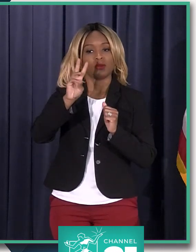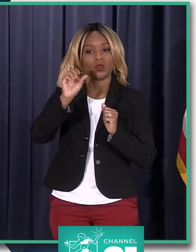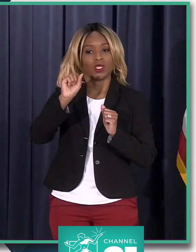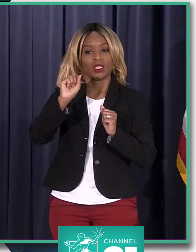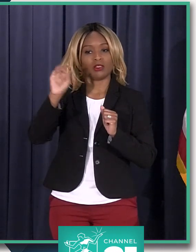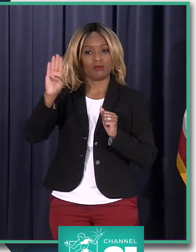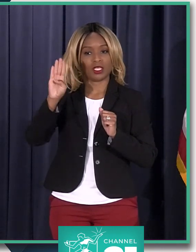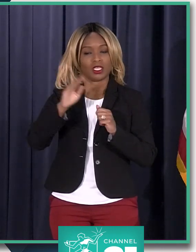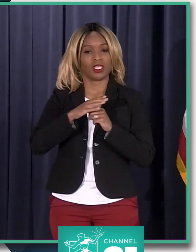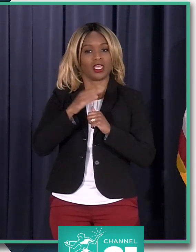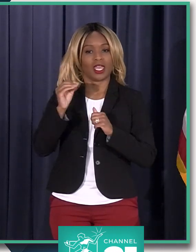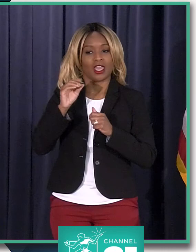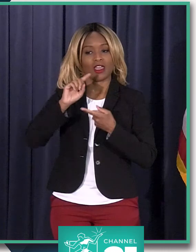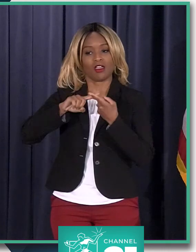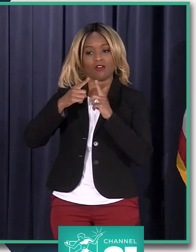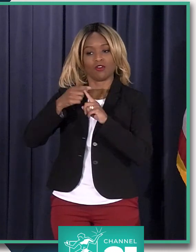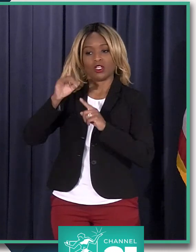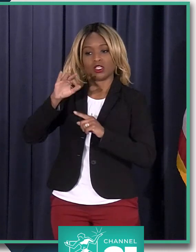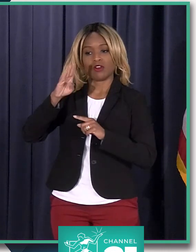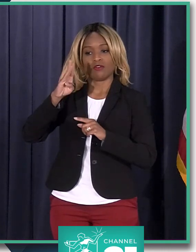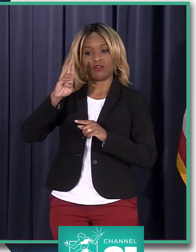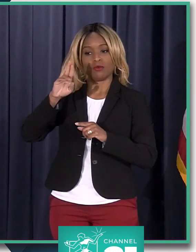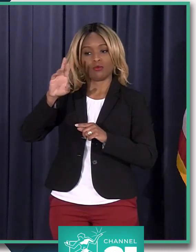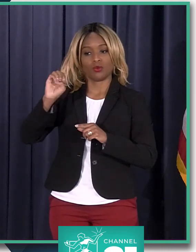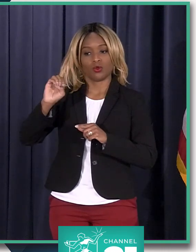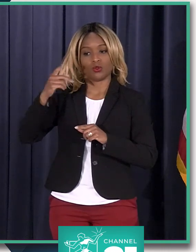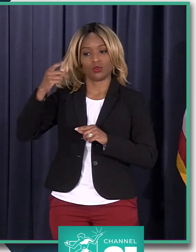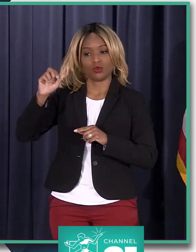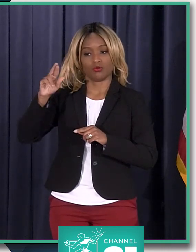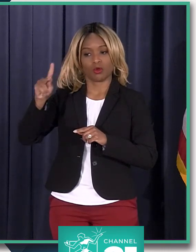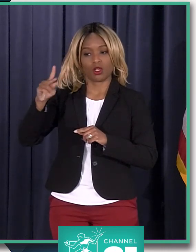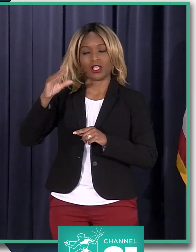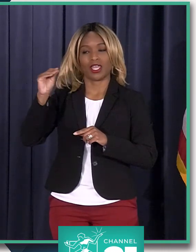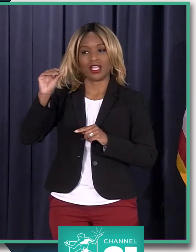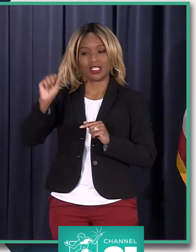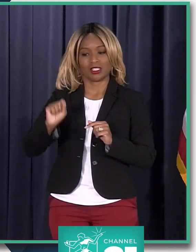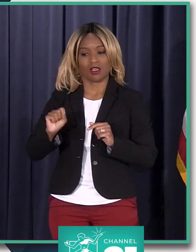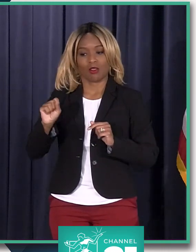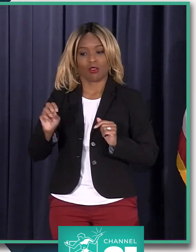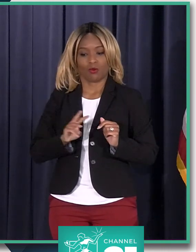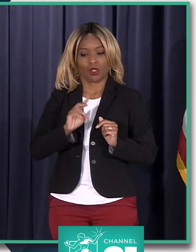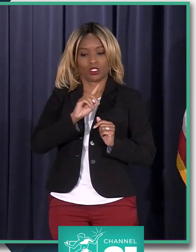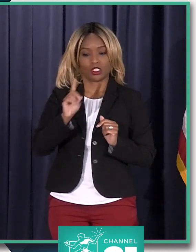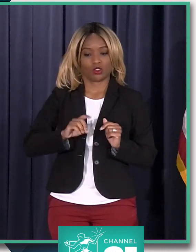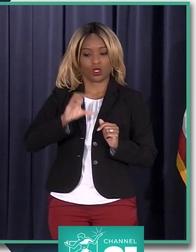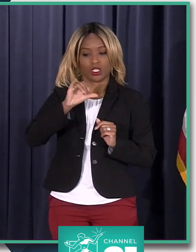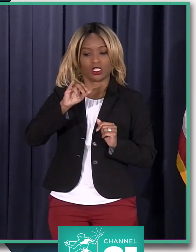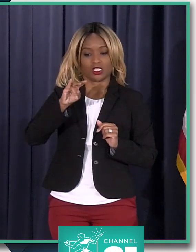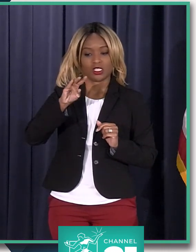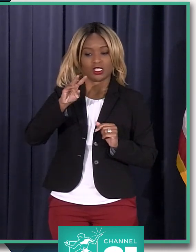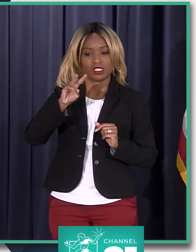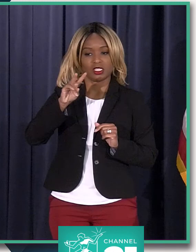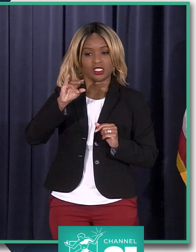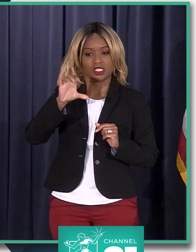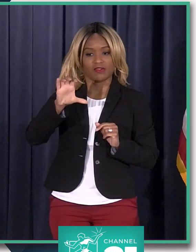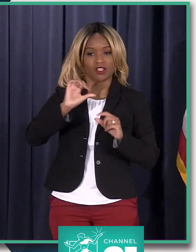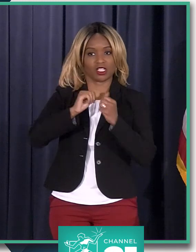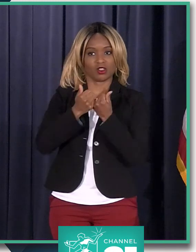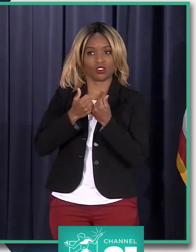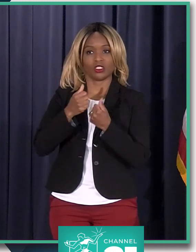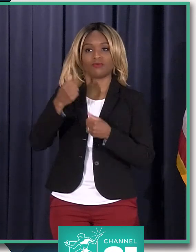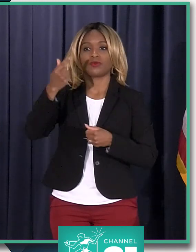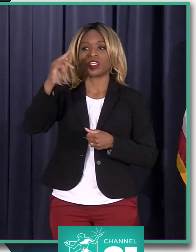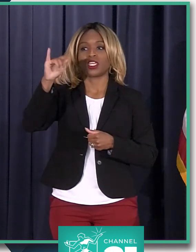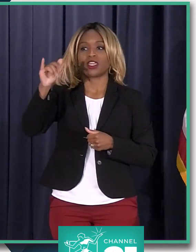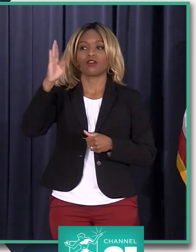DWSD, with the Friends of Rouge Park and Far West Detroit Civic Association. Well, Gary Brown's nodding his head yes, so I think he agrees